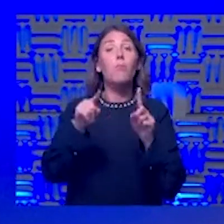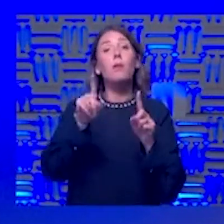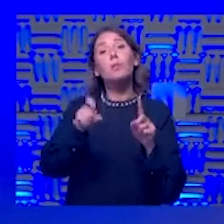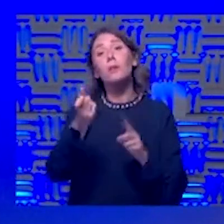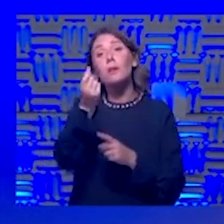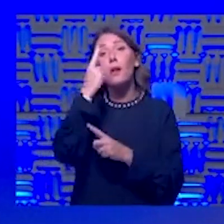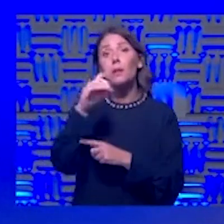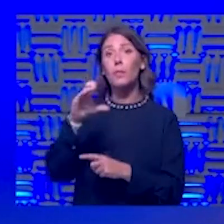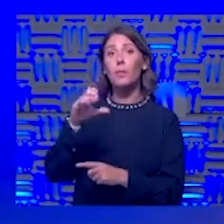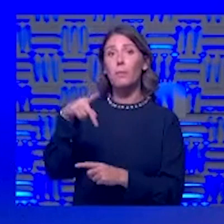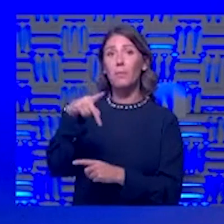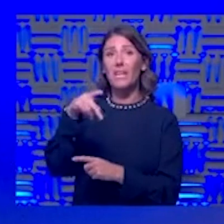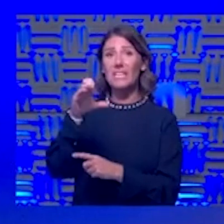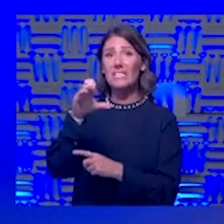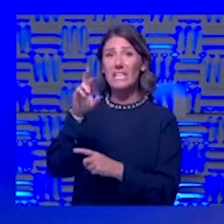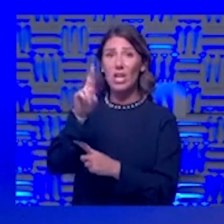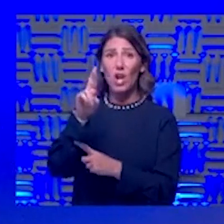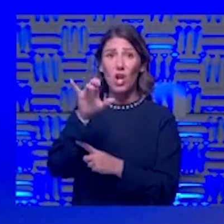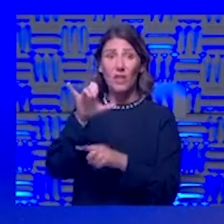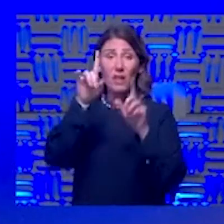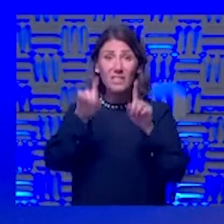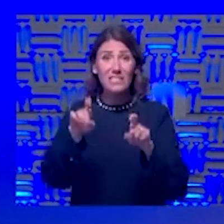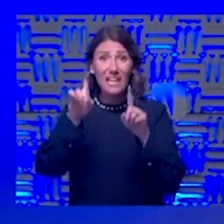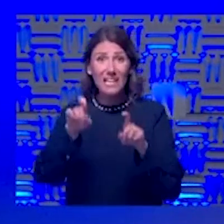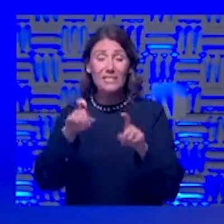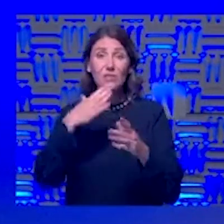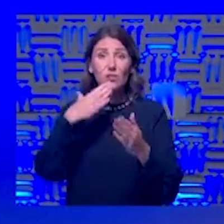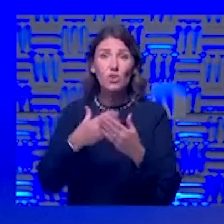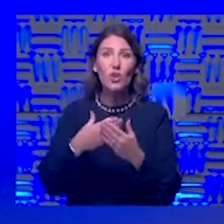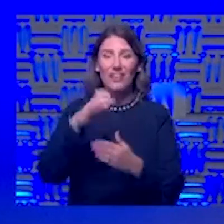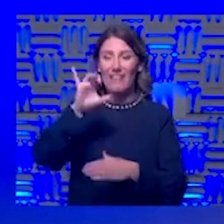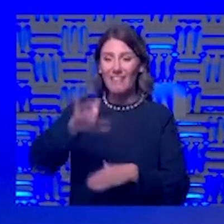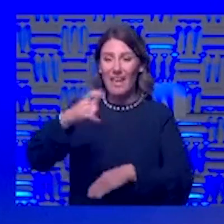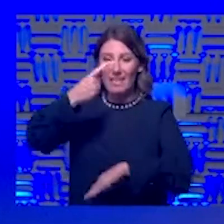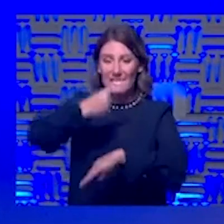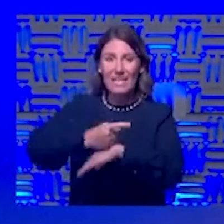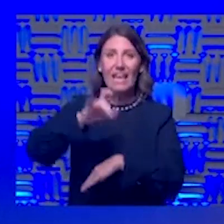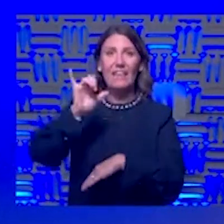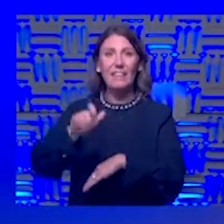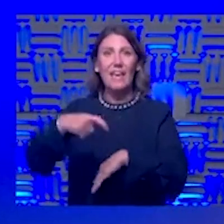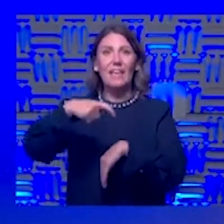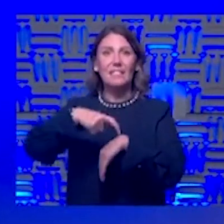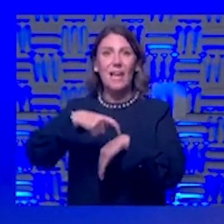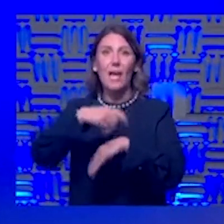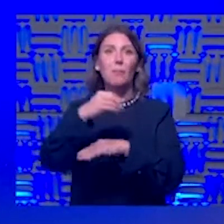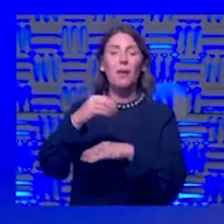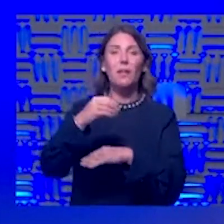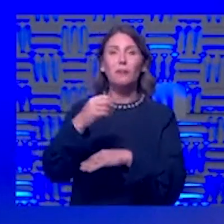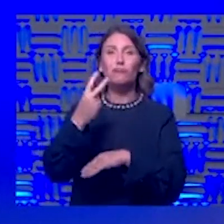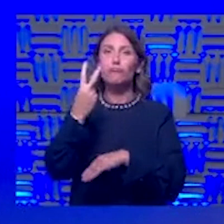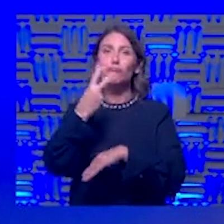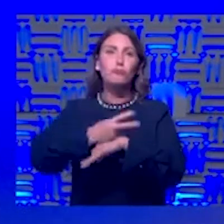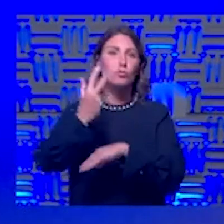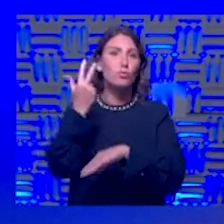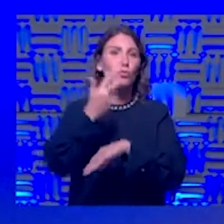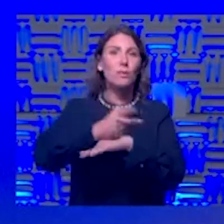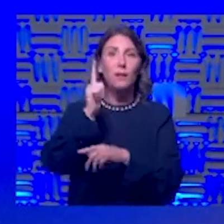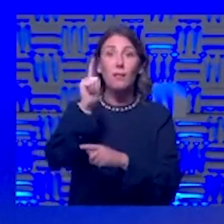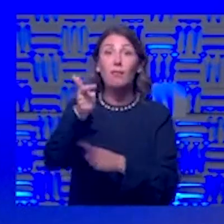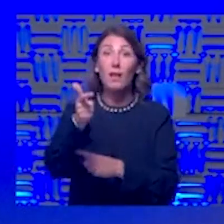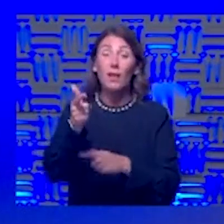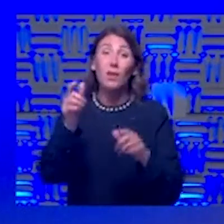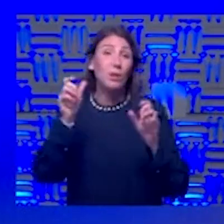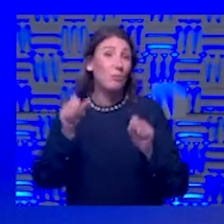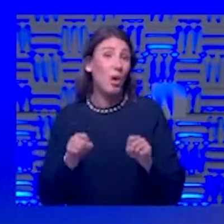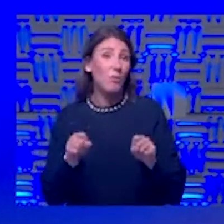the PCR test is really good for that day, that time, and 2 or 3 days later, probably it